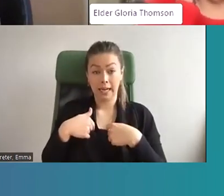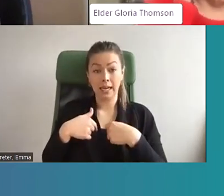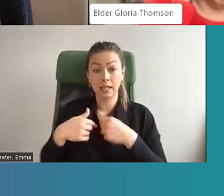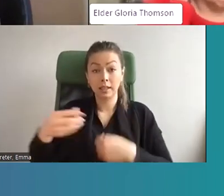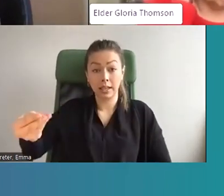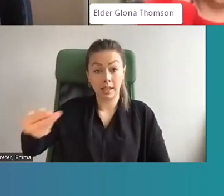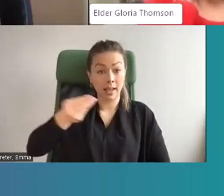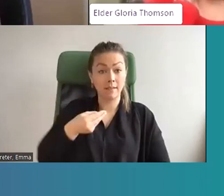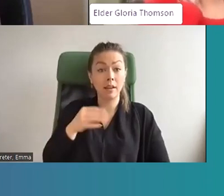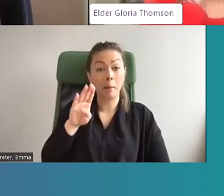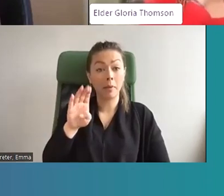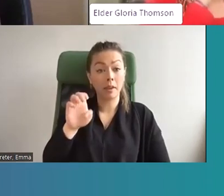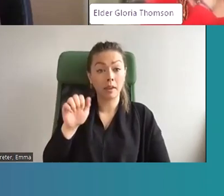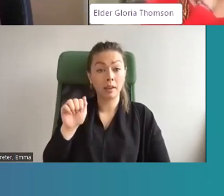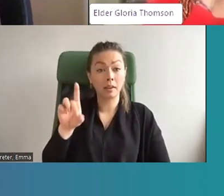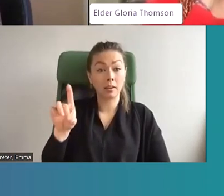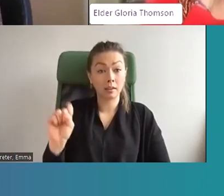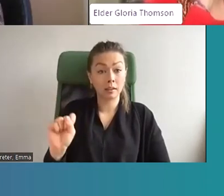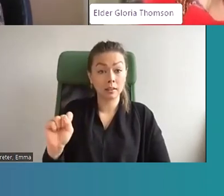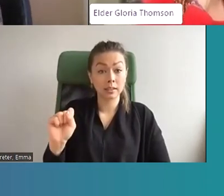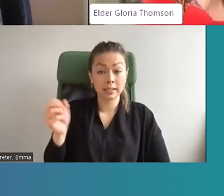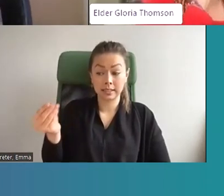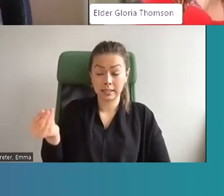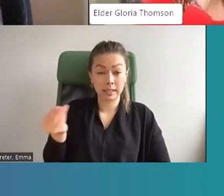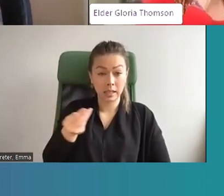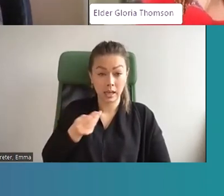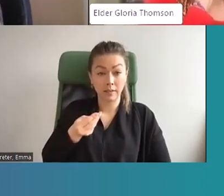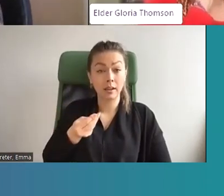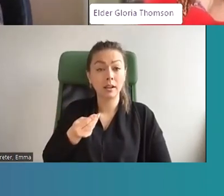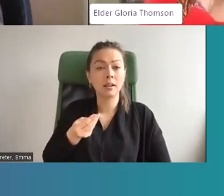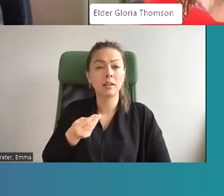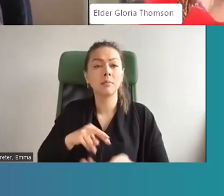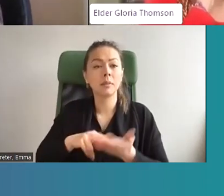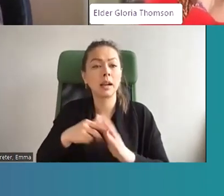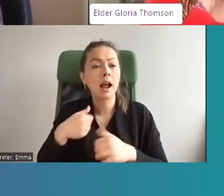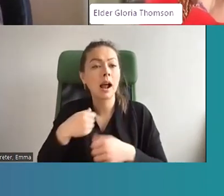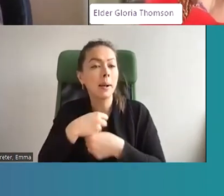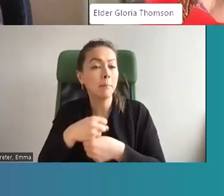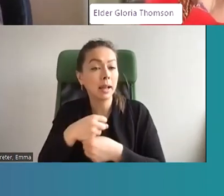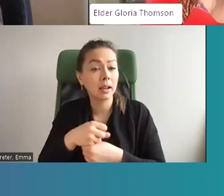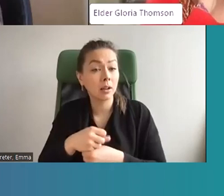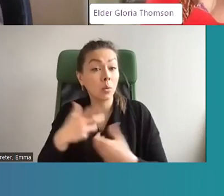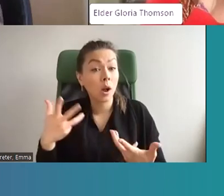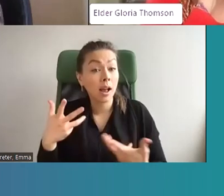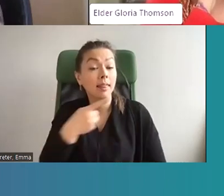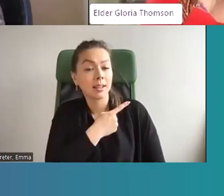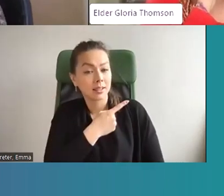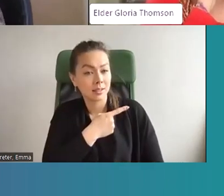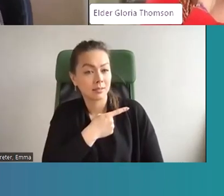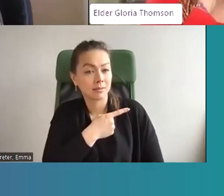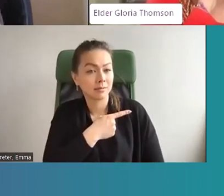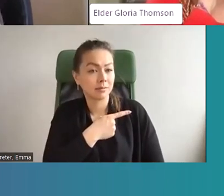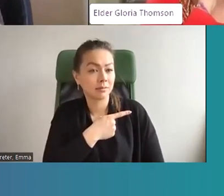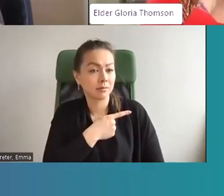beads, then I would make myself pair of earrings that I can